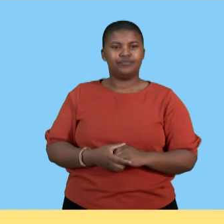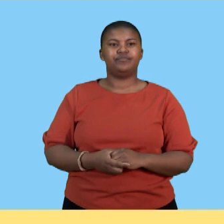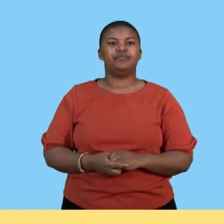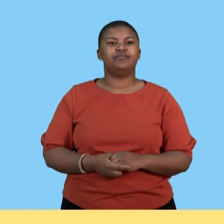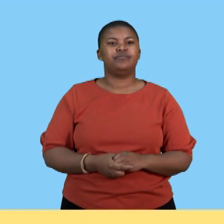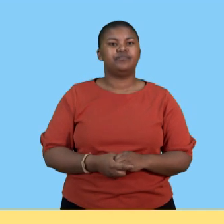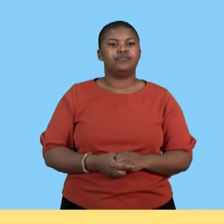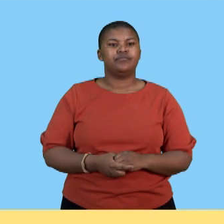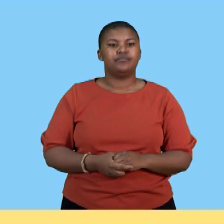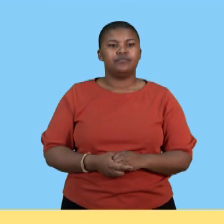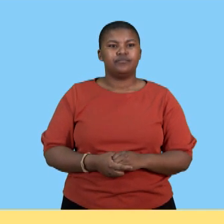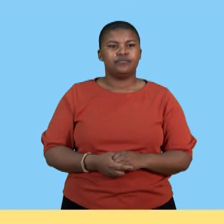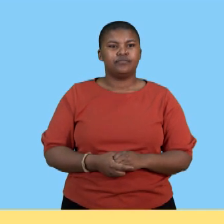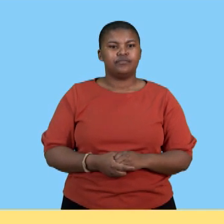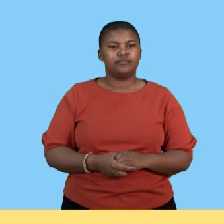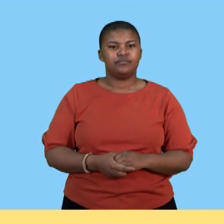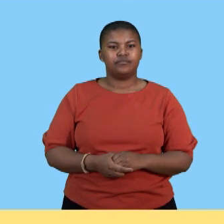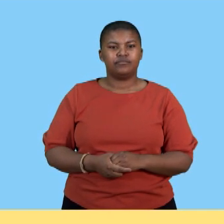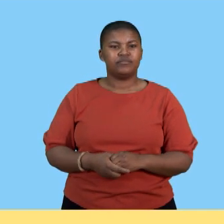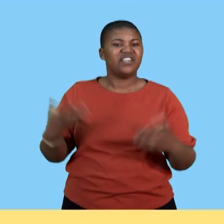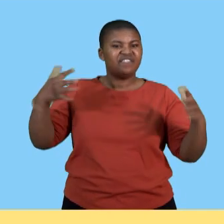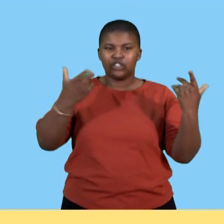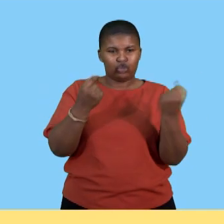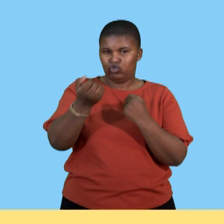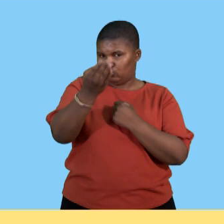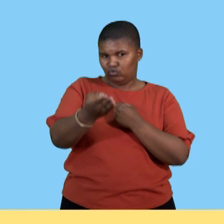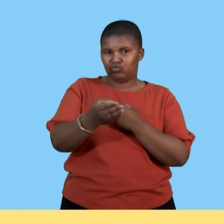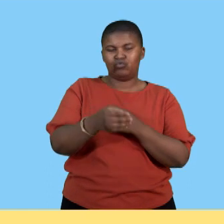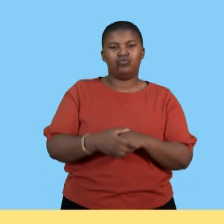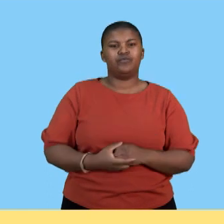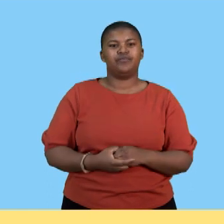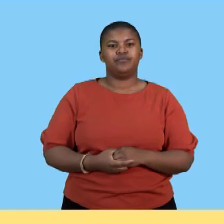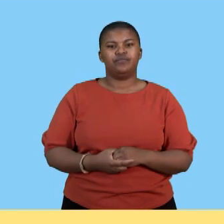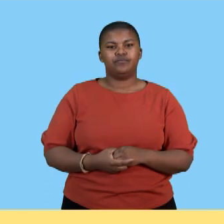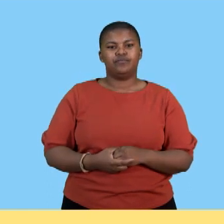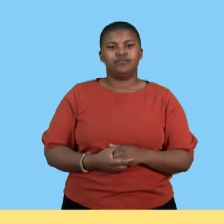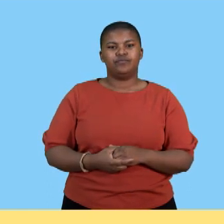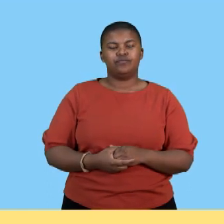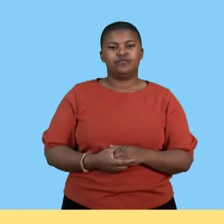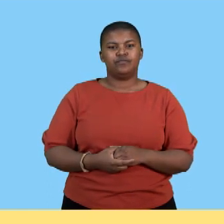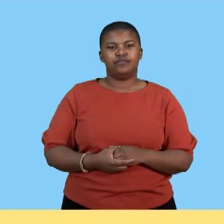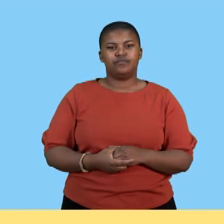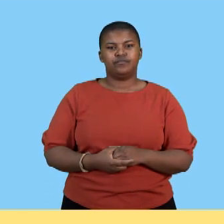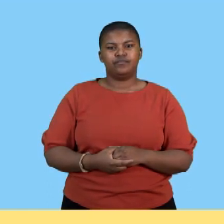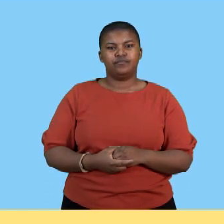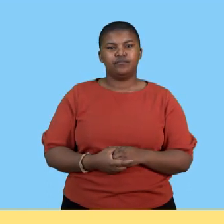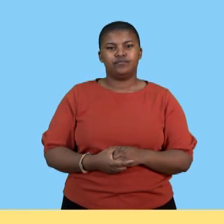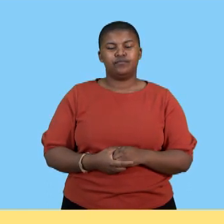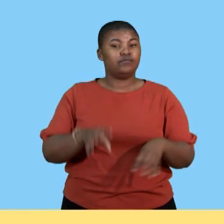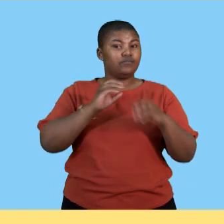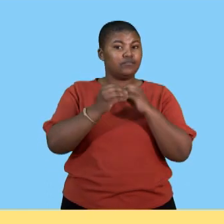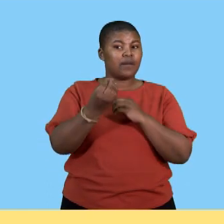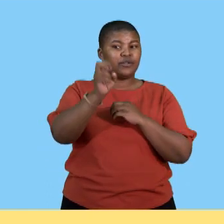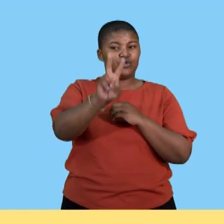2. Okay, this is what we have just done. This is what we have just done. Let's look